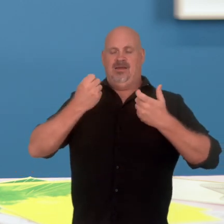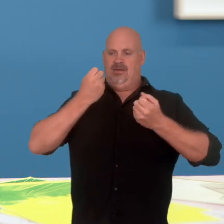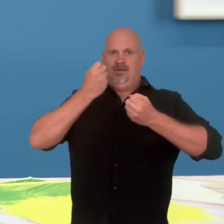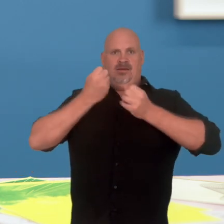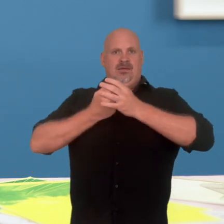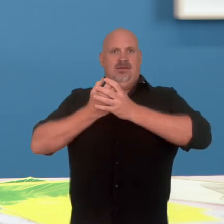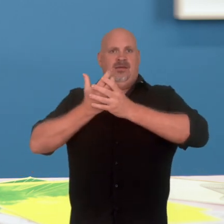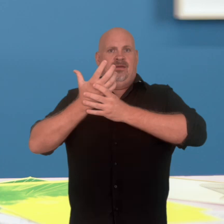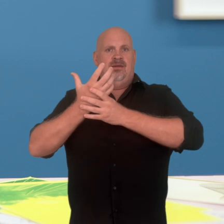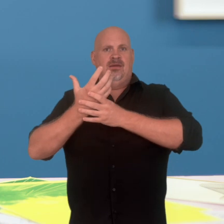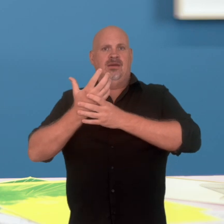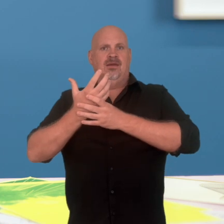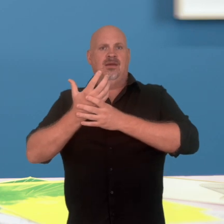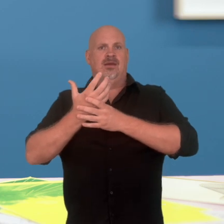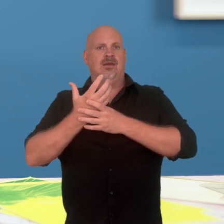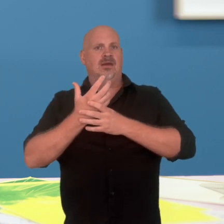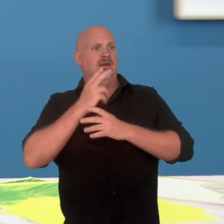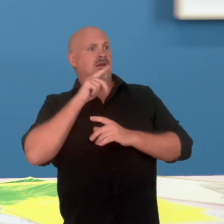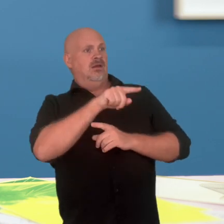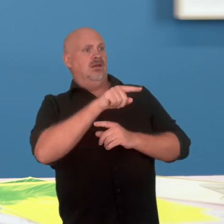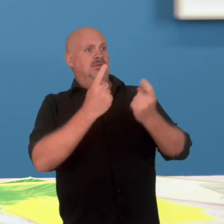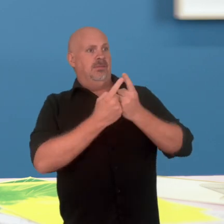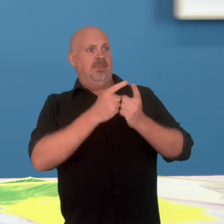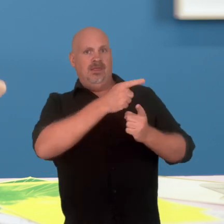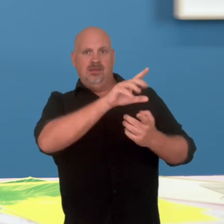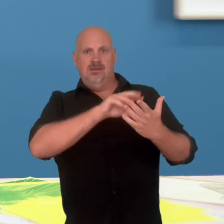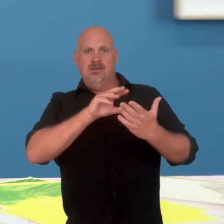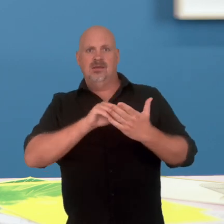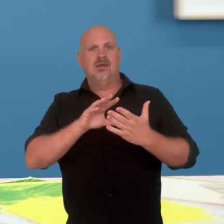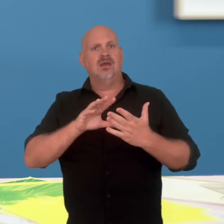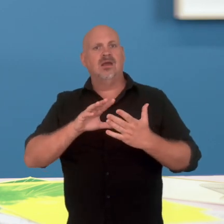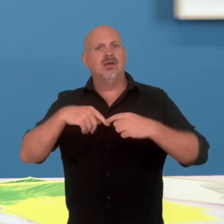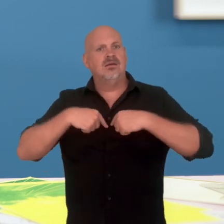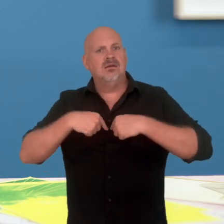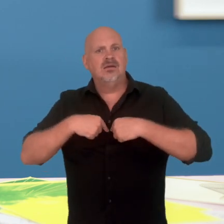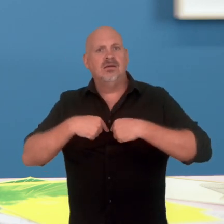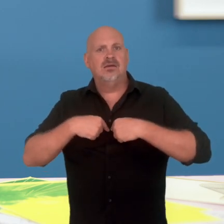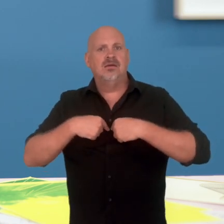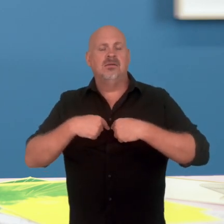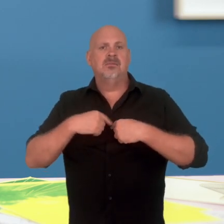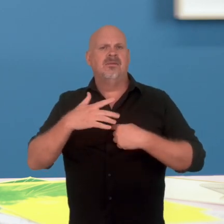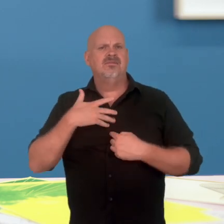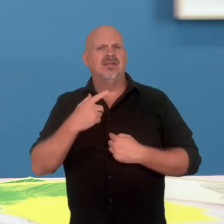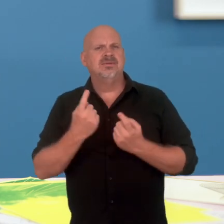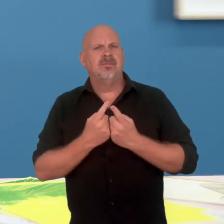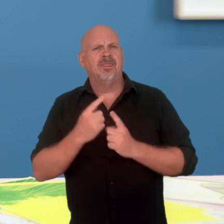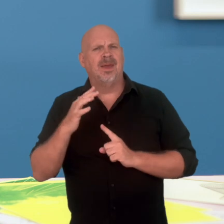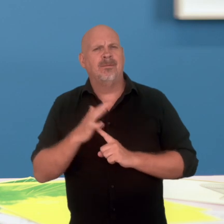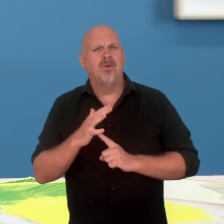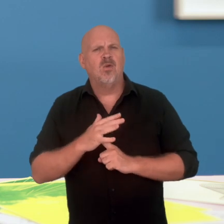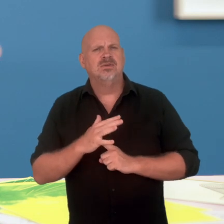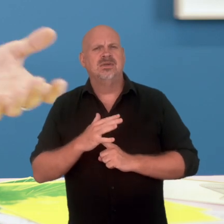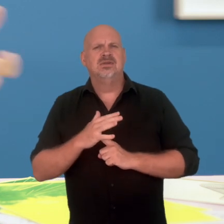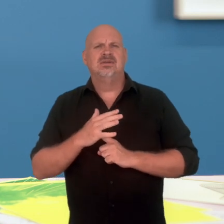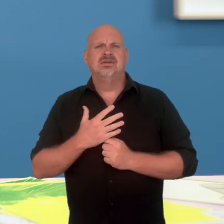something existing. There could be an issue that's really important to you that you want to share. There might be some